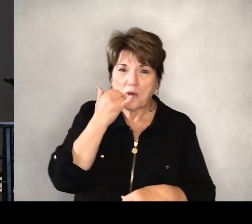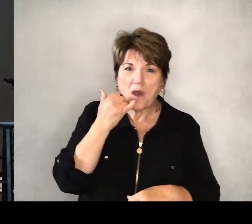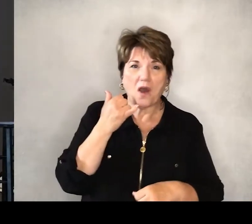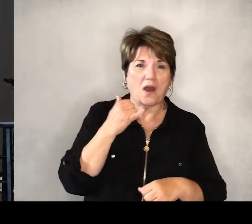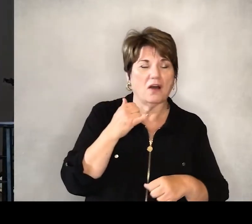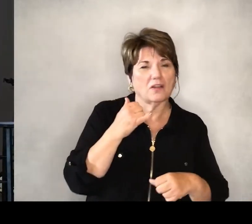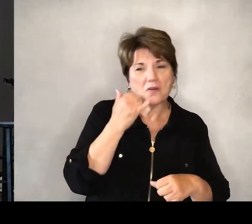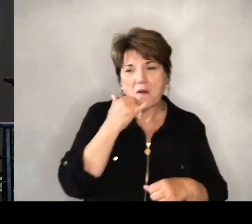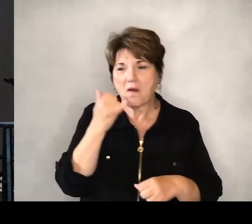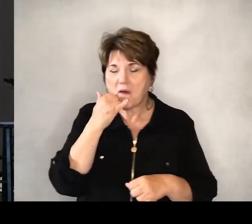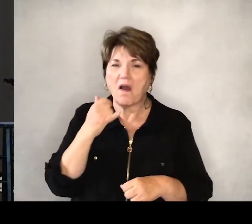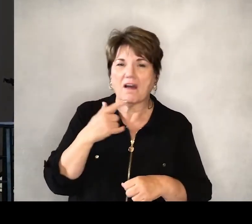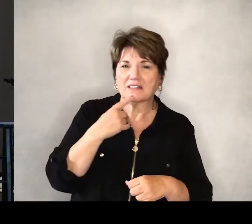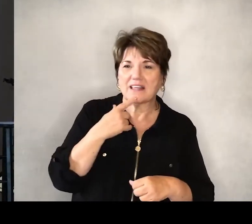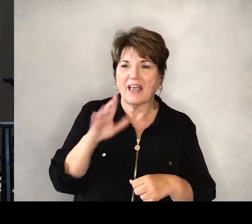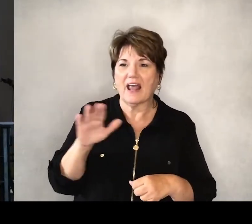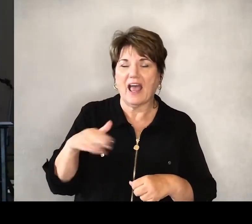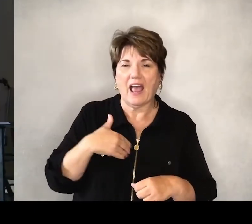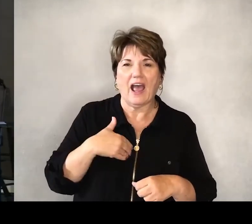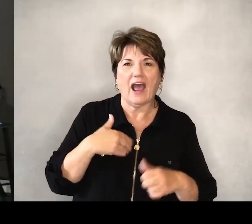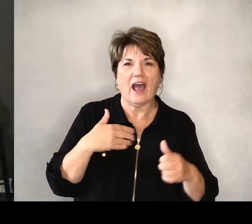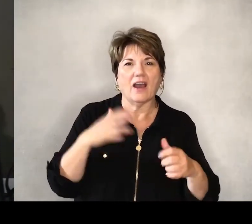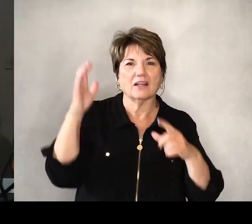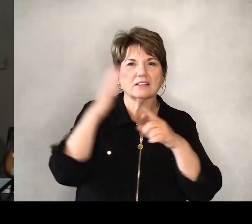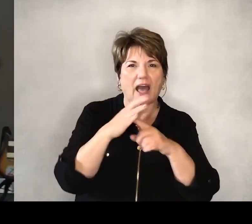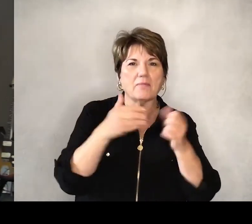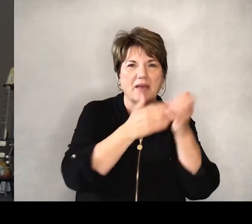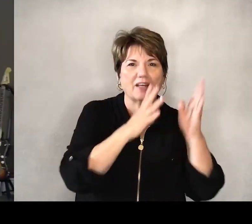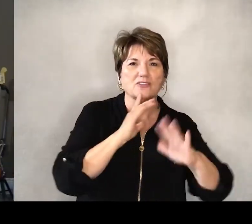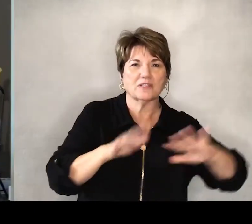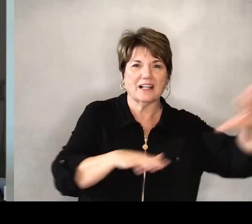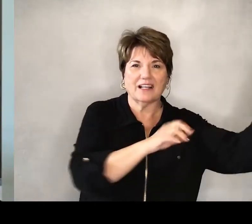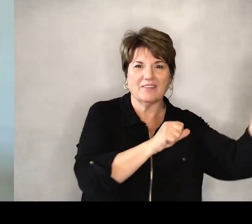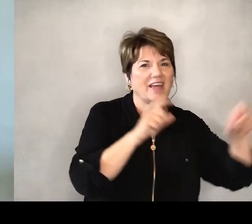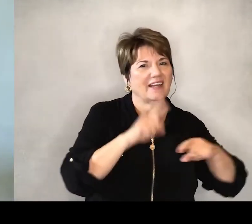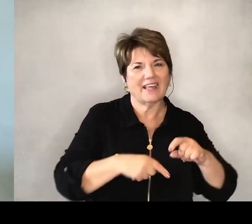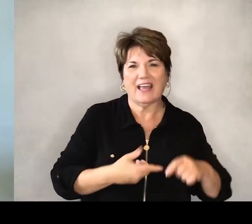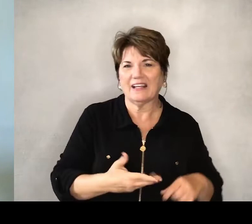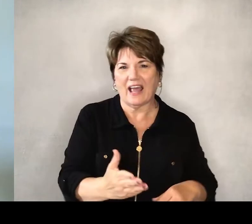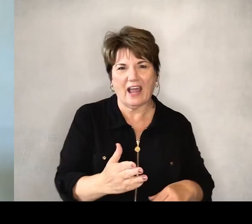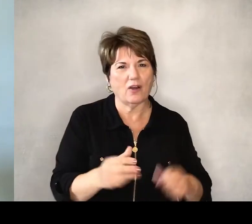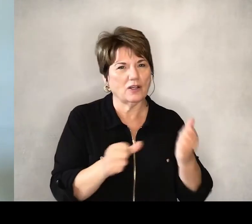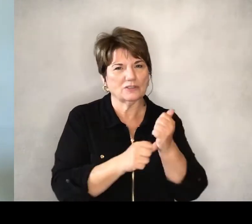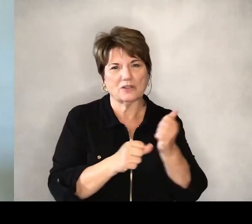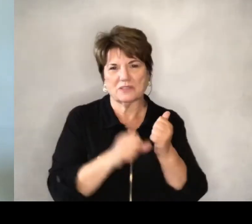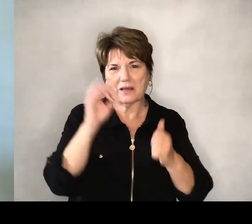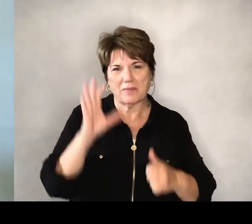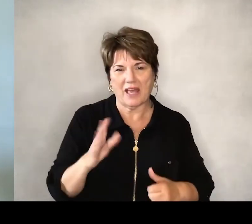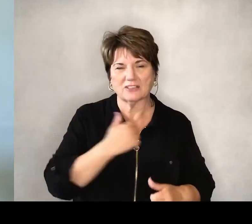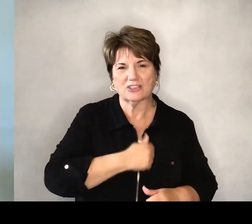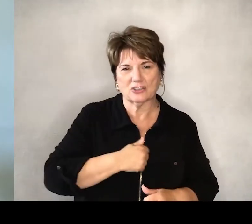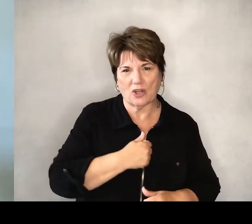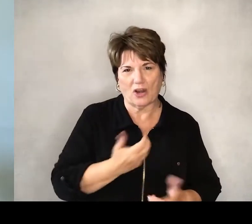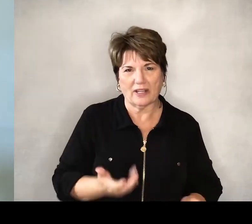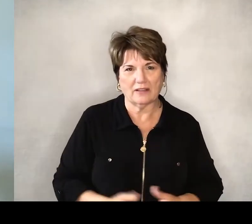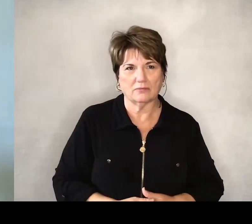you're going to call there. And he called, and he said, our senior pastor's leaving, so we can't hire an associate pastor. Sorry.